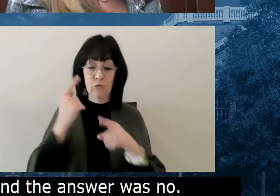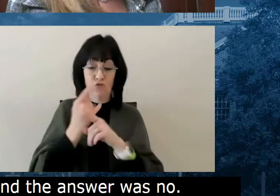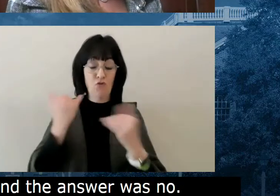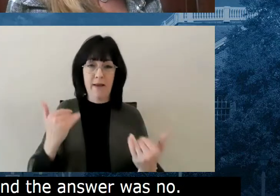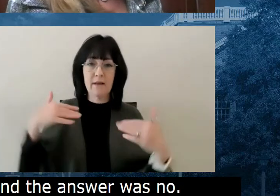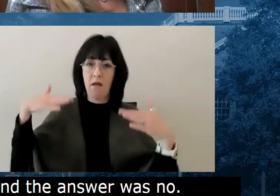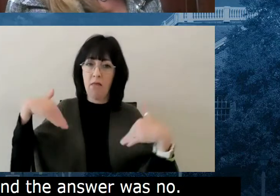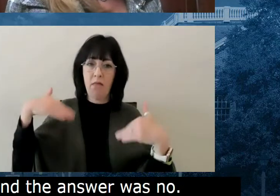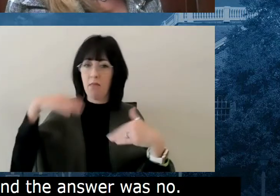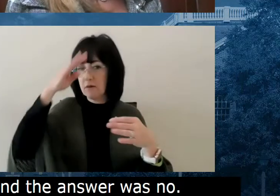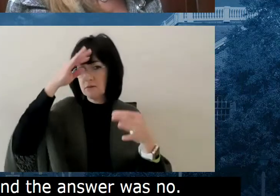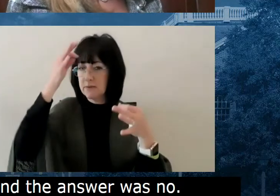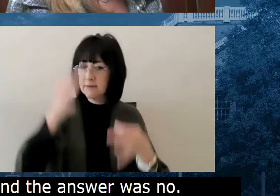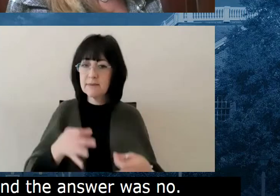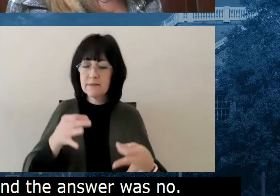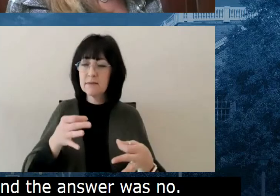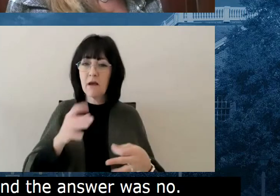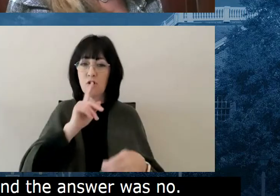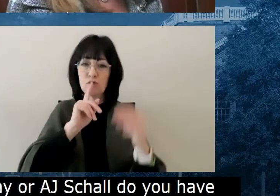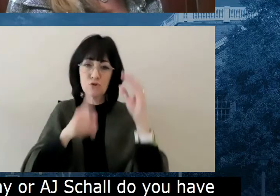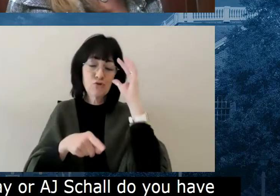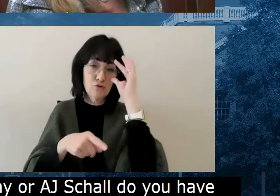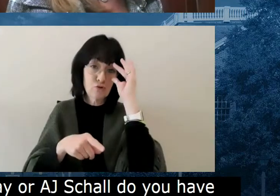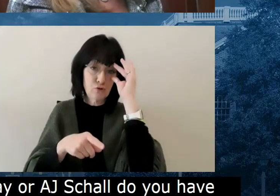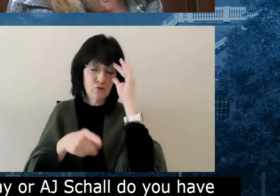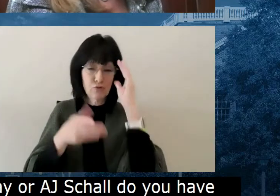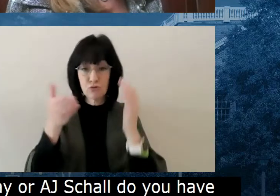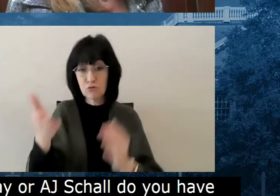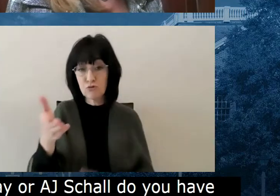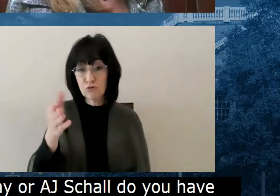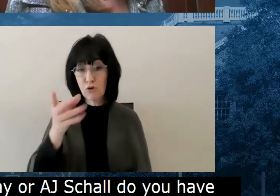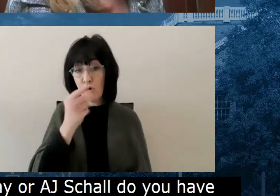have any sense as to where we might be for the coming week in our allocation?